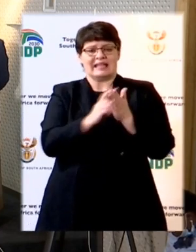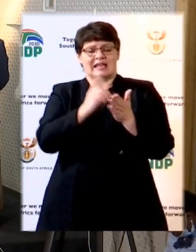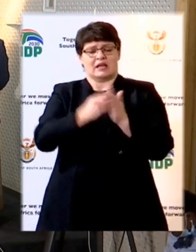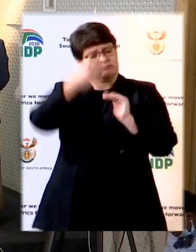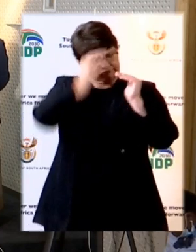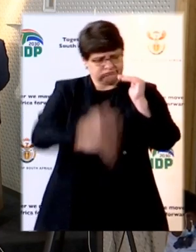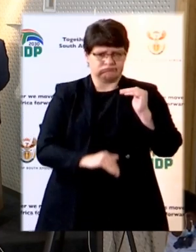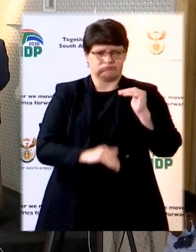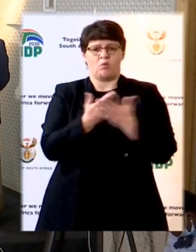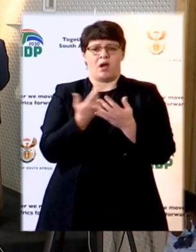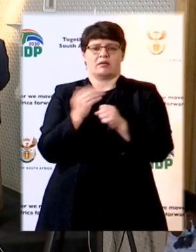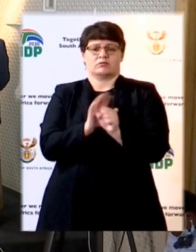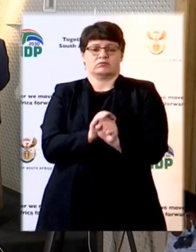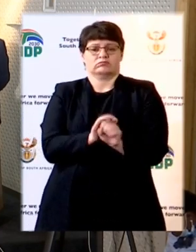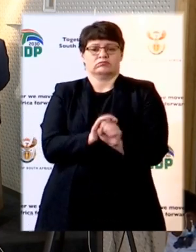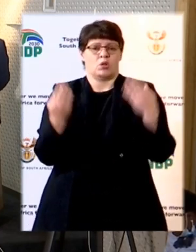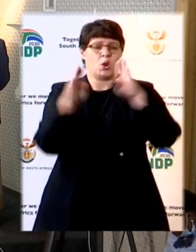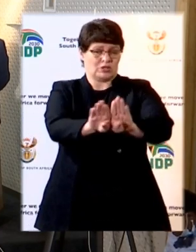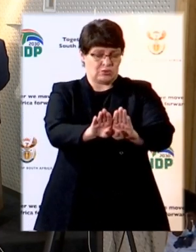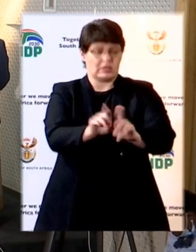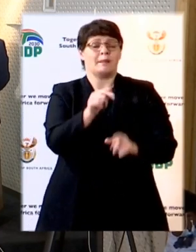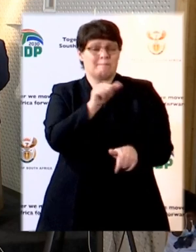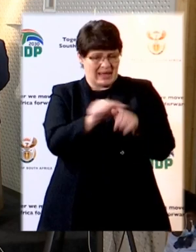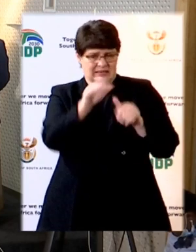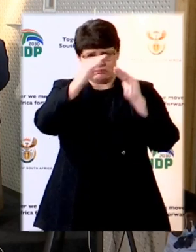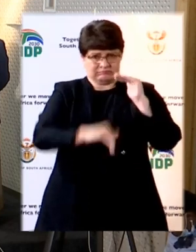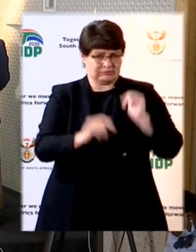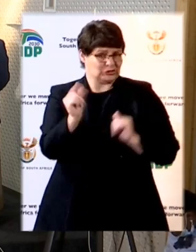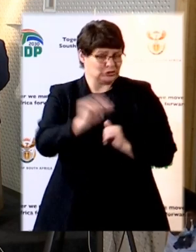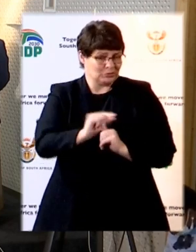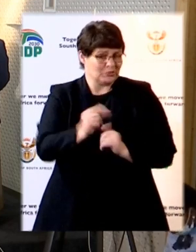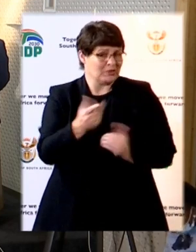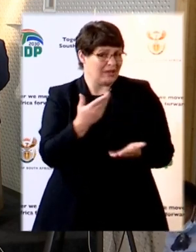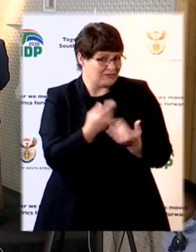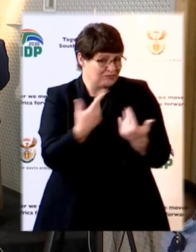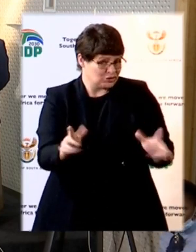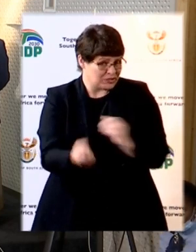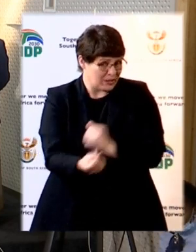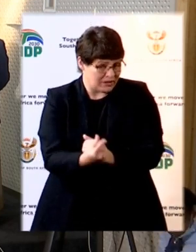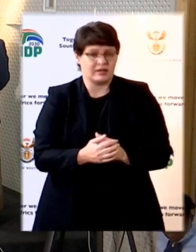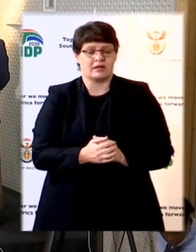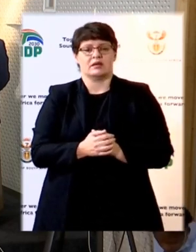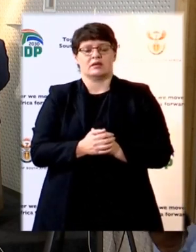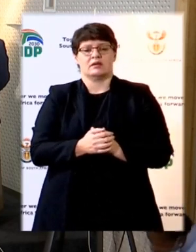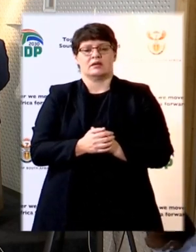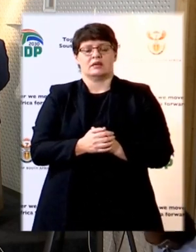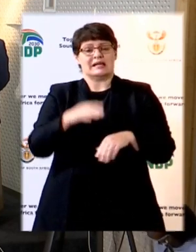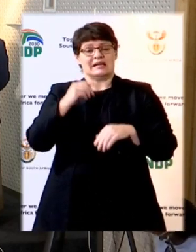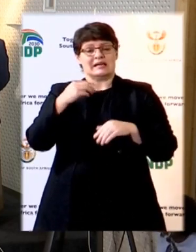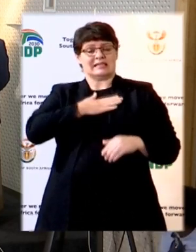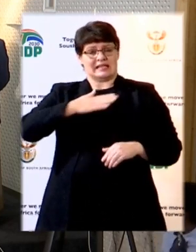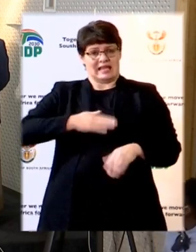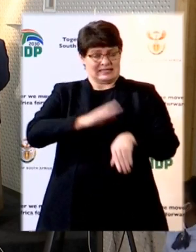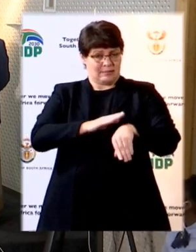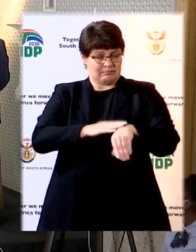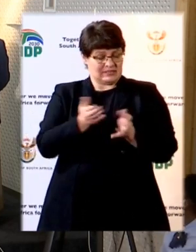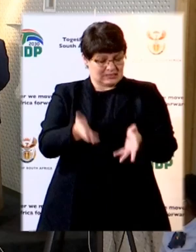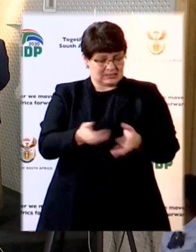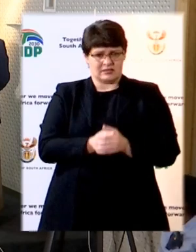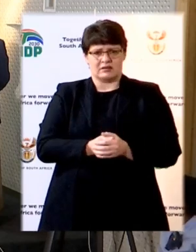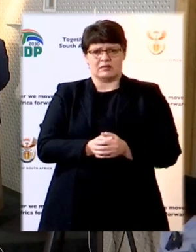prices during the lockdown period? Then there's a question from Andy Siwe Makinana of the Sunday Times. How many submissions were received